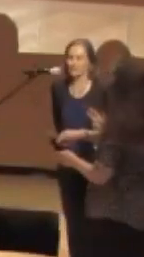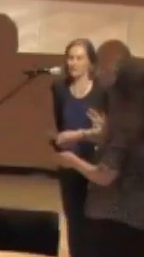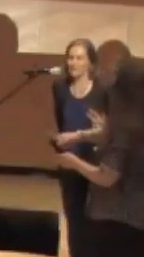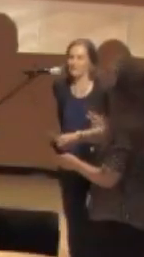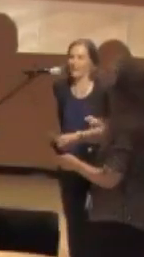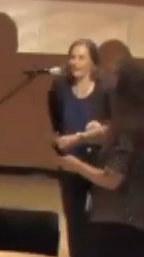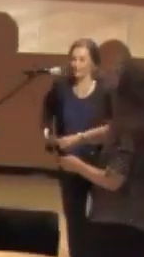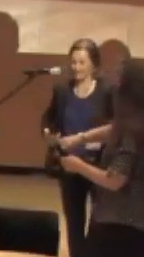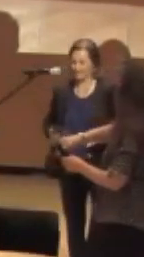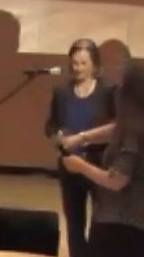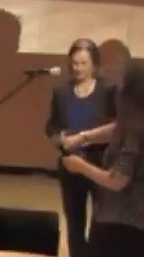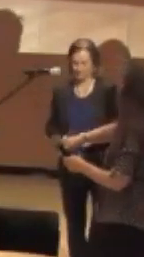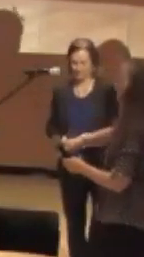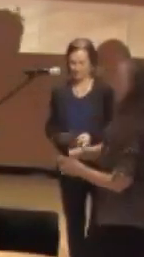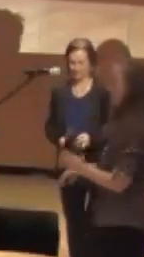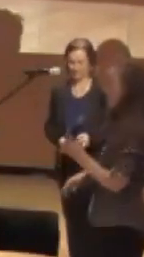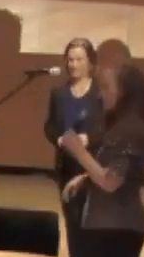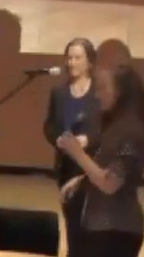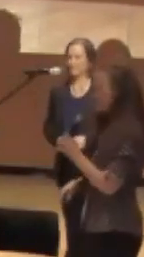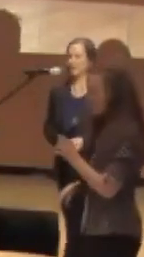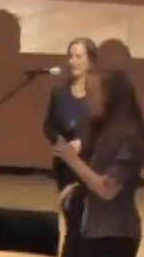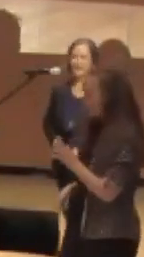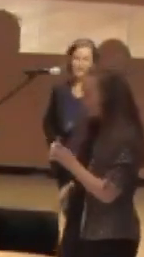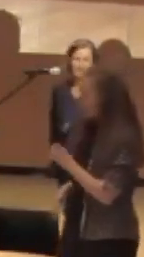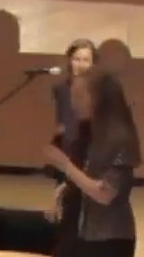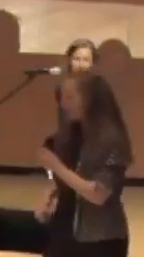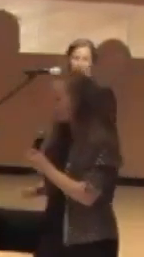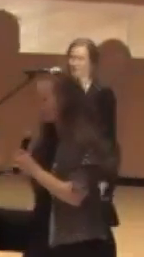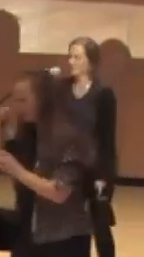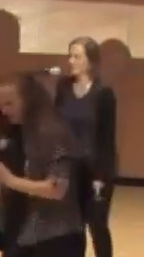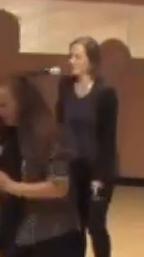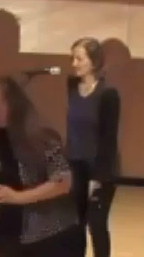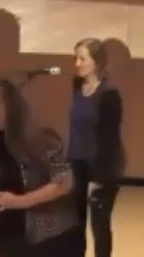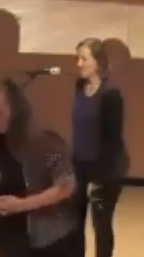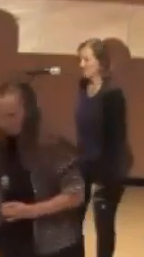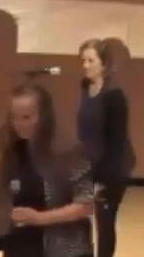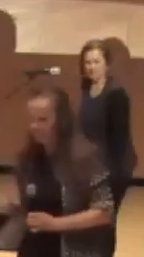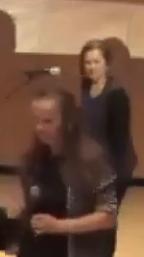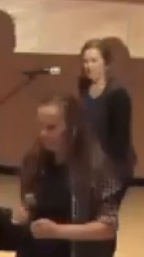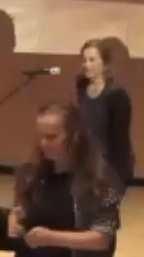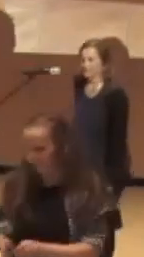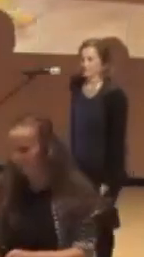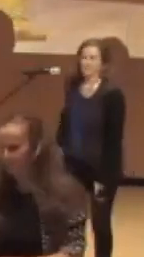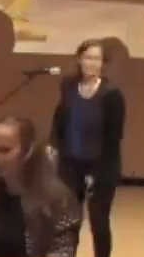at 2:45 since we're yeah so like 10 minute